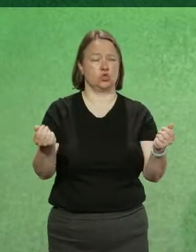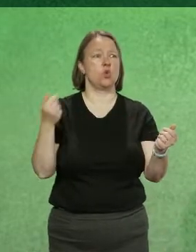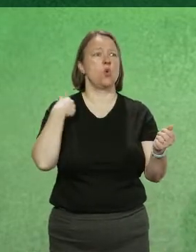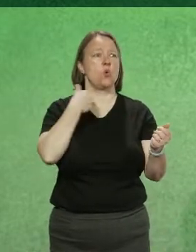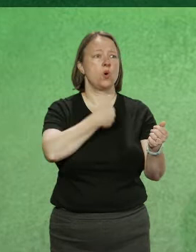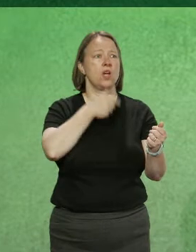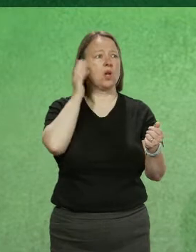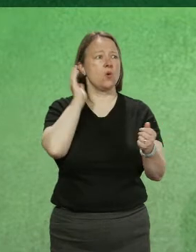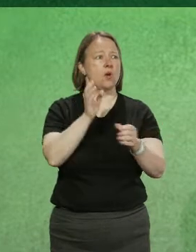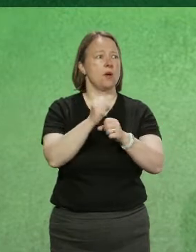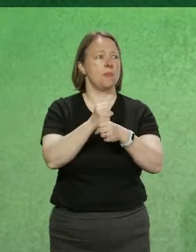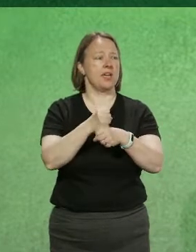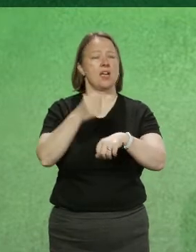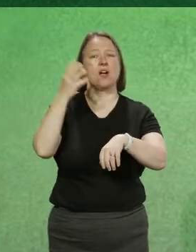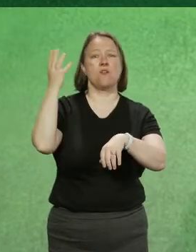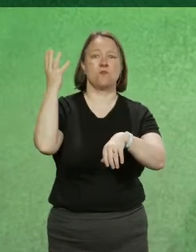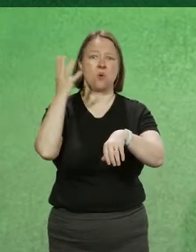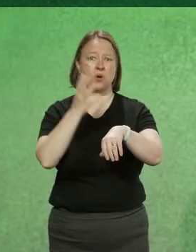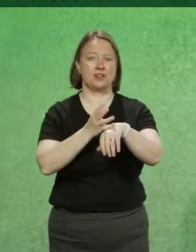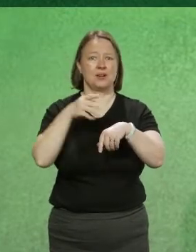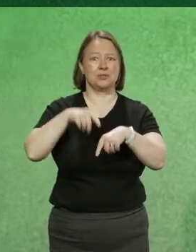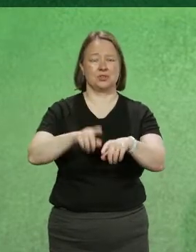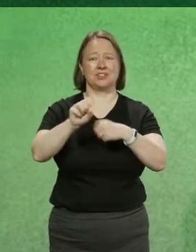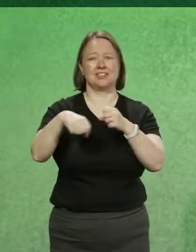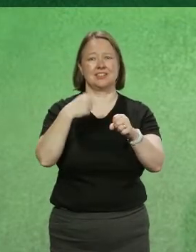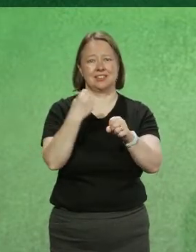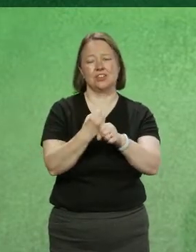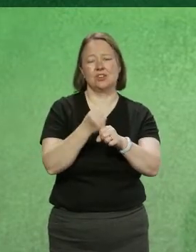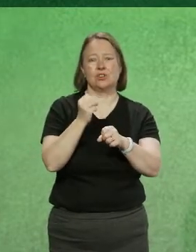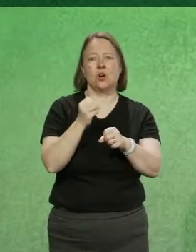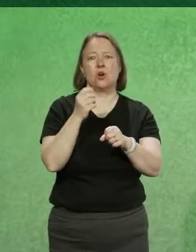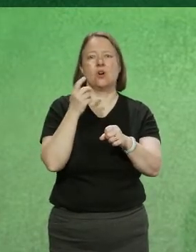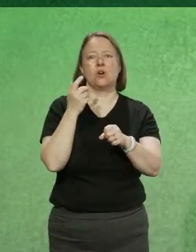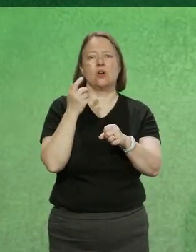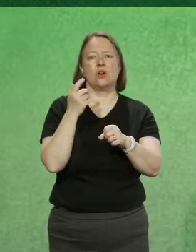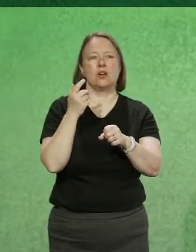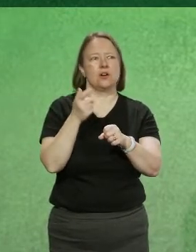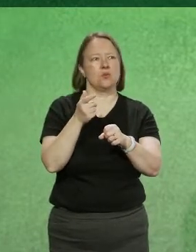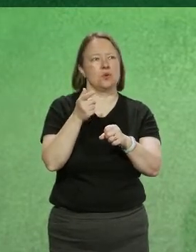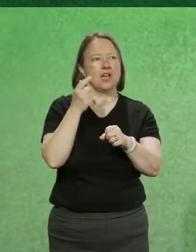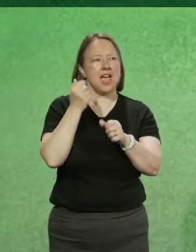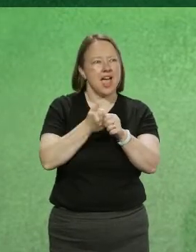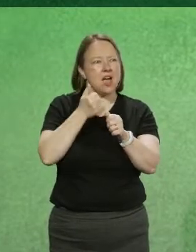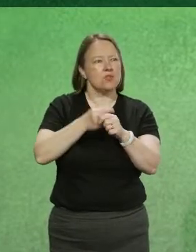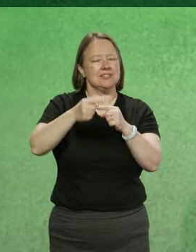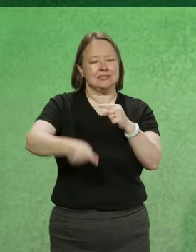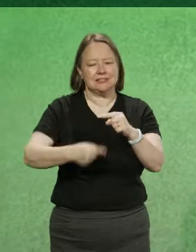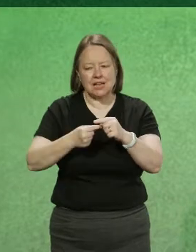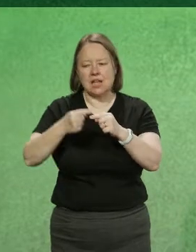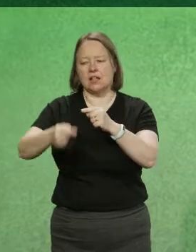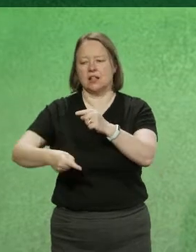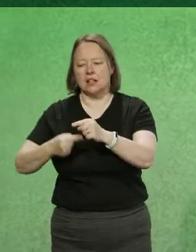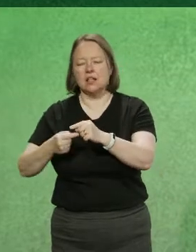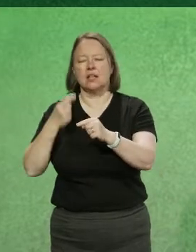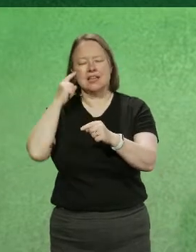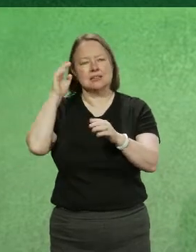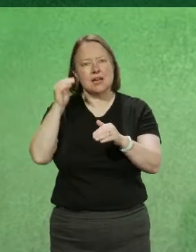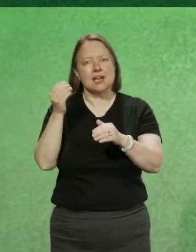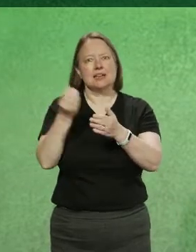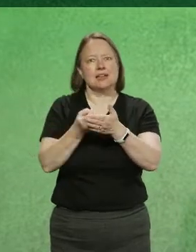be producing 4 times in a year. So per every 3-month production cycle, we are expecting an income of about